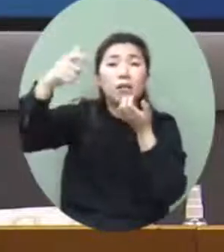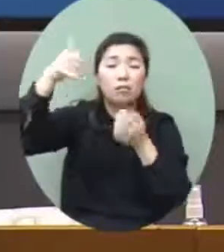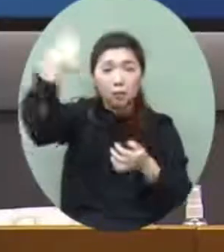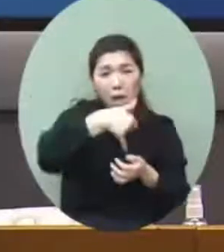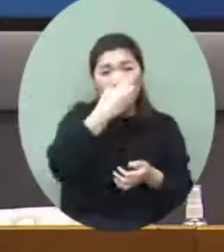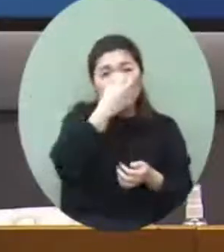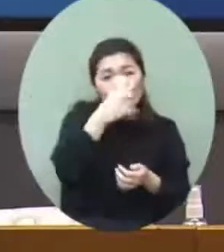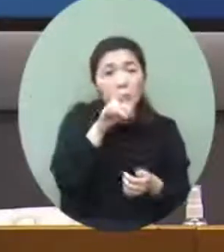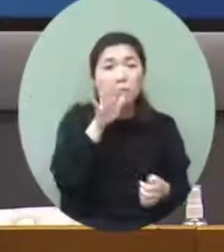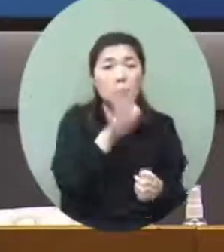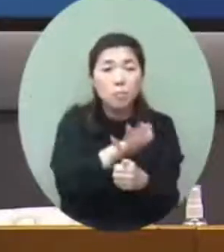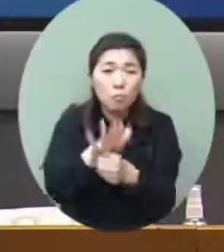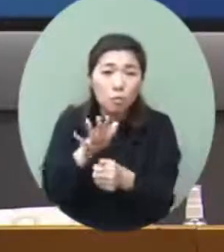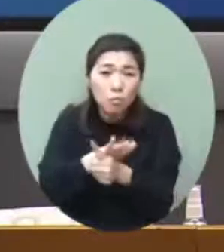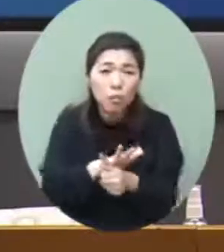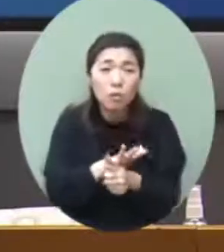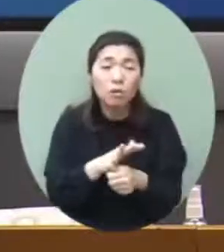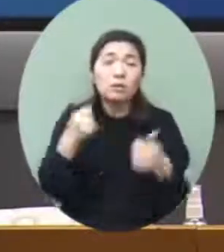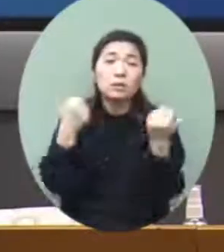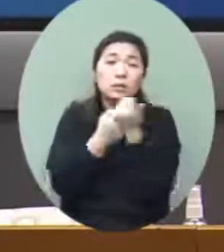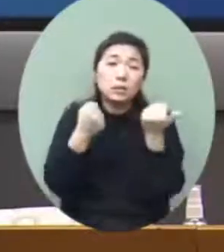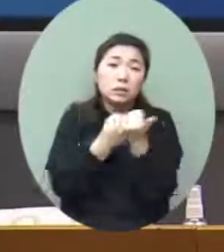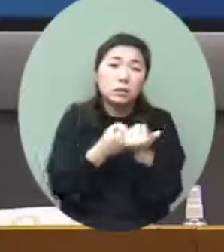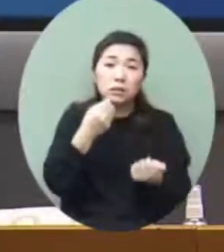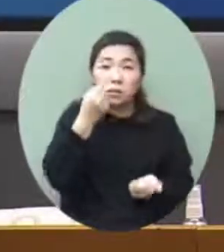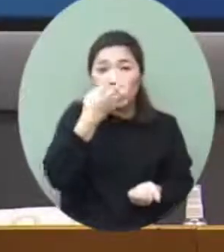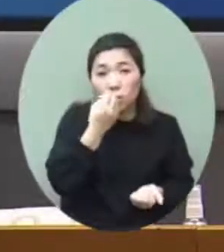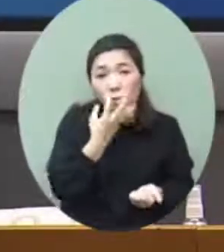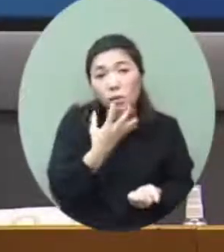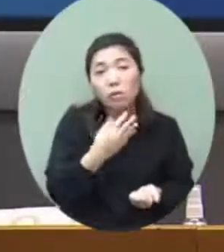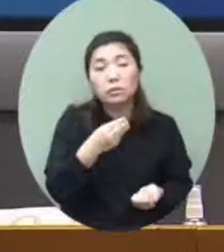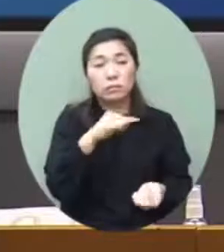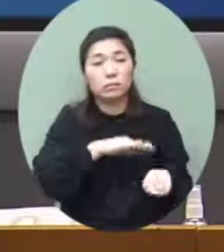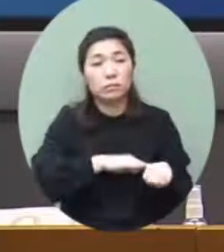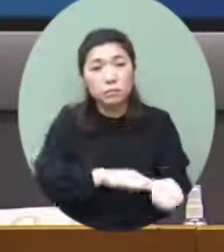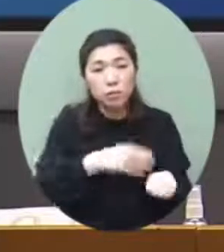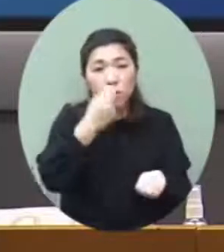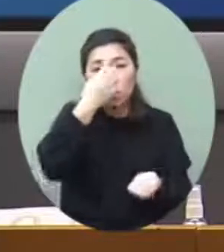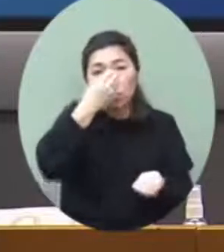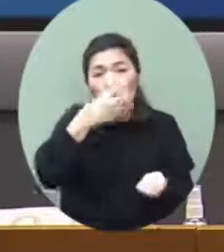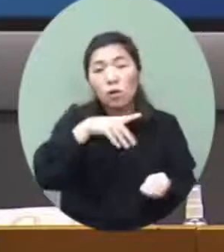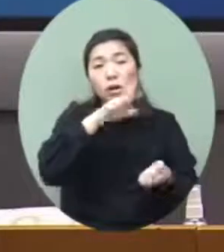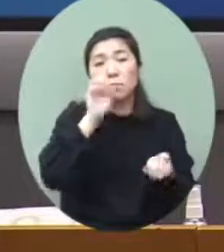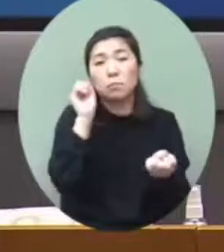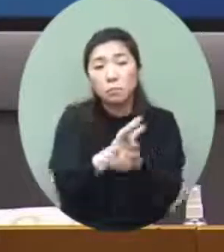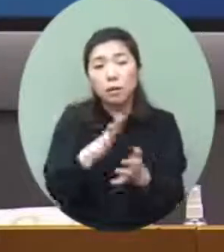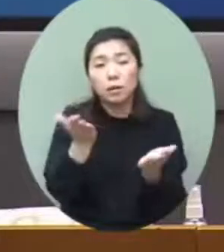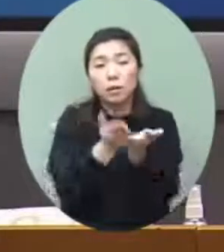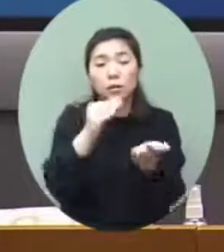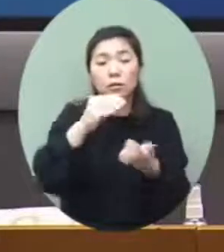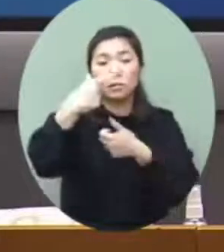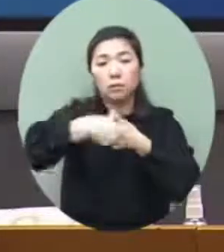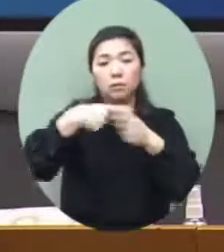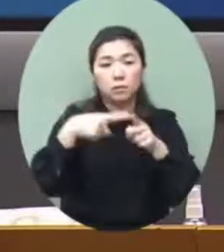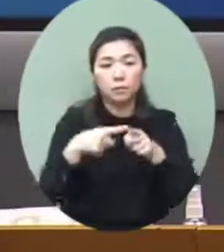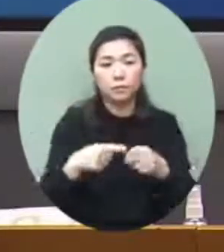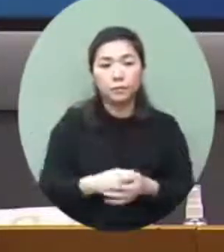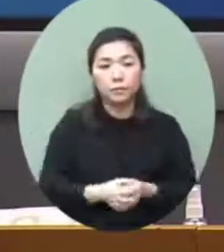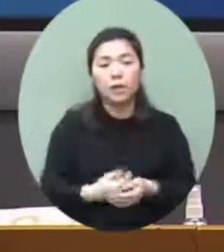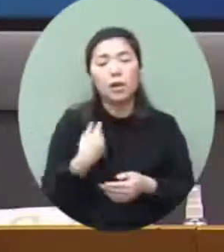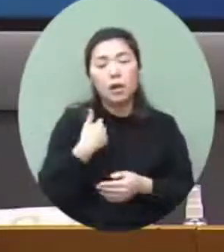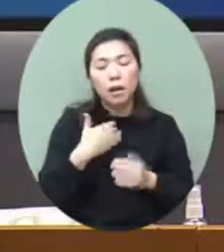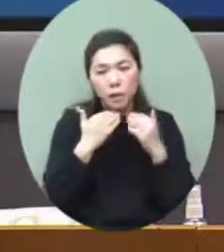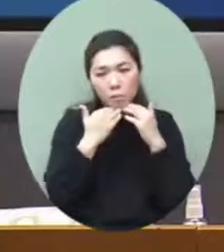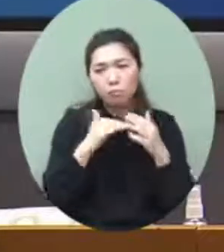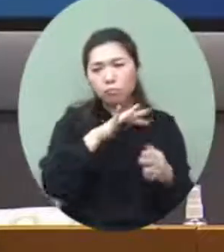own patients, and they have to leave their families and come to Hong Kong to assist Hong Kong to treat